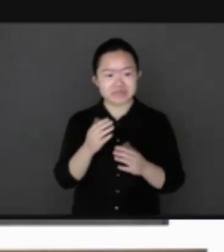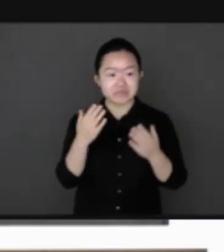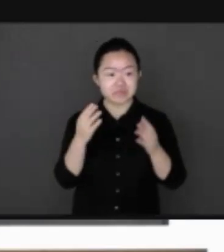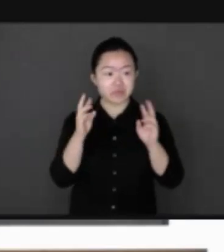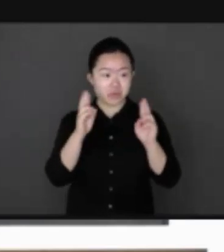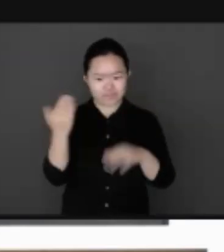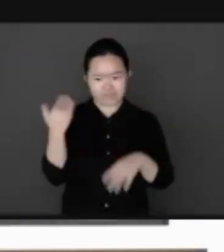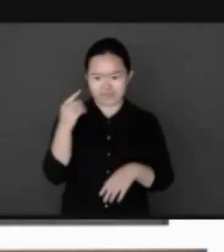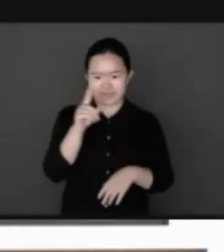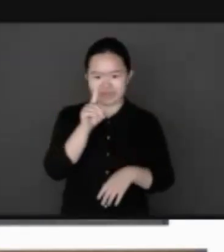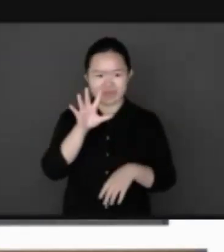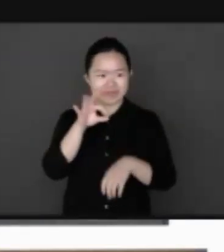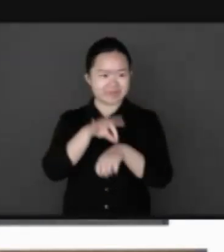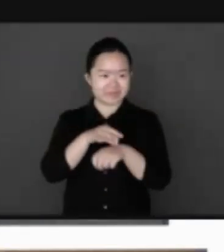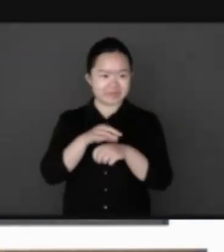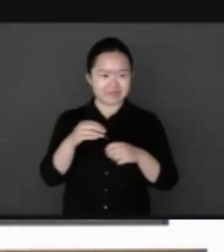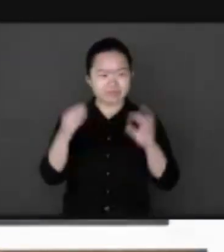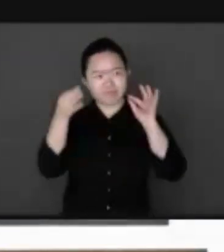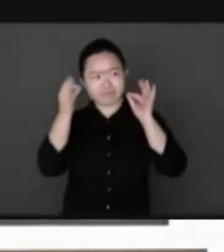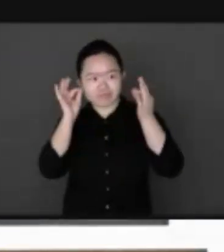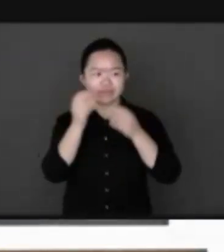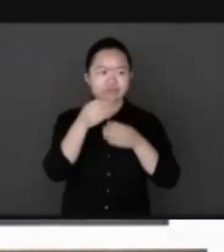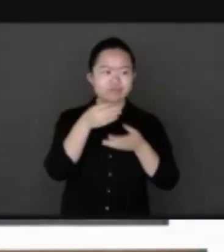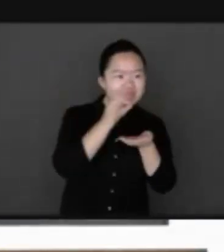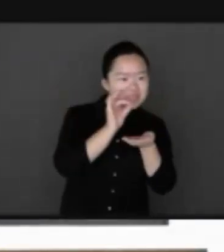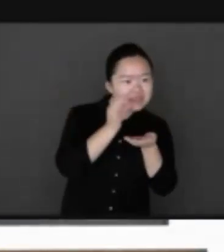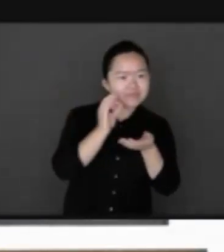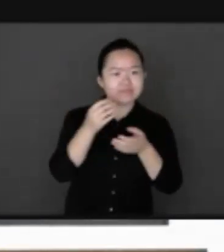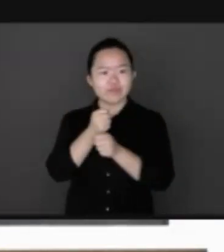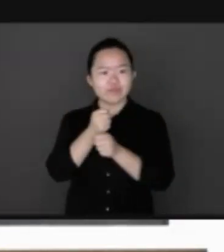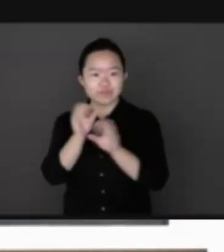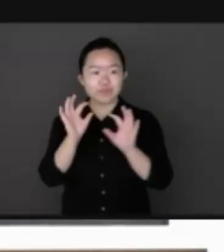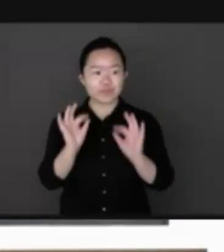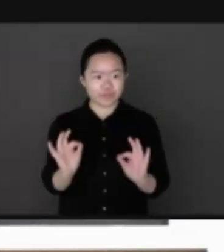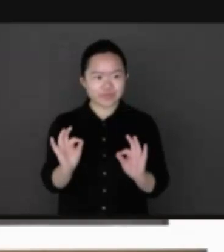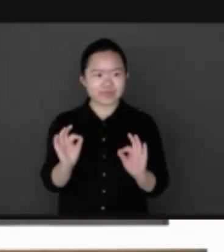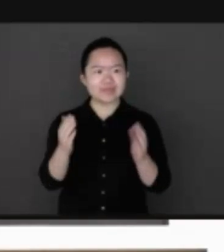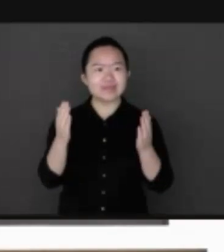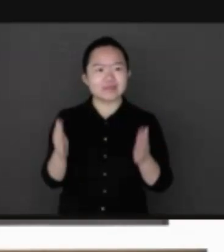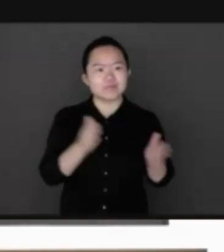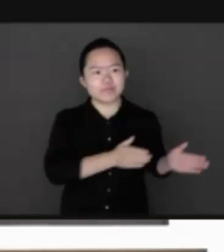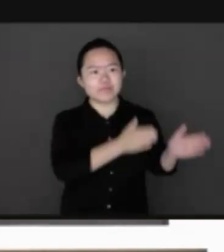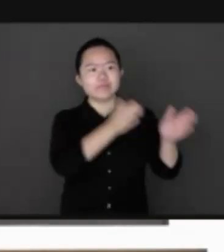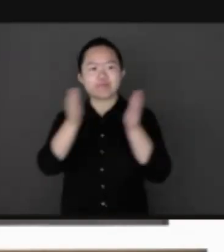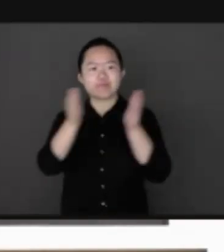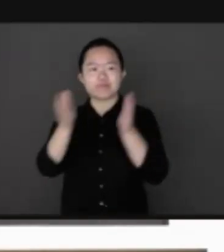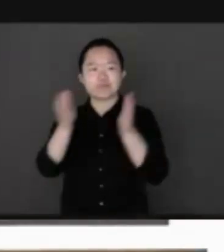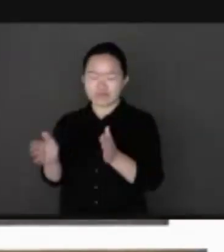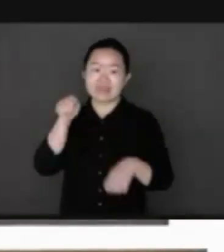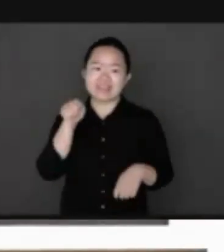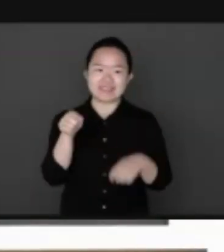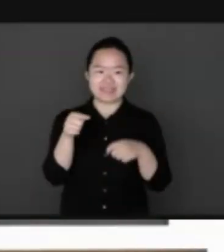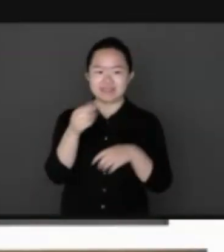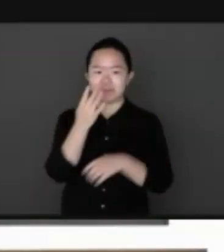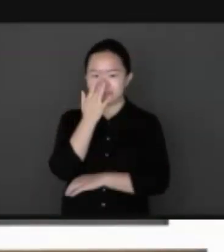stretch your legs. So now we go into the most nerdy part of today. This is where we are going to talk about the standards